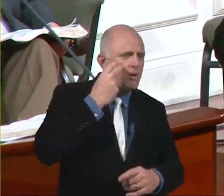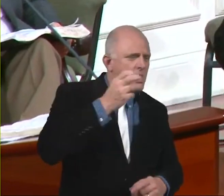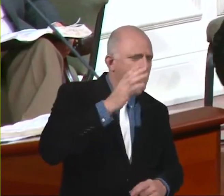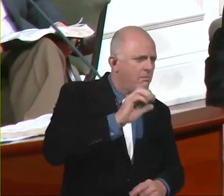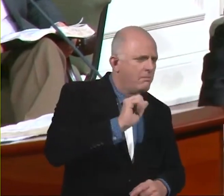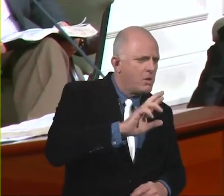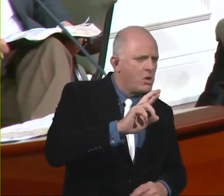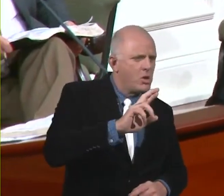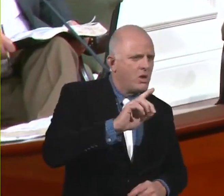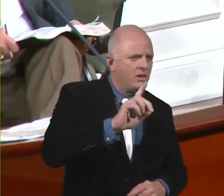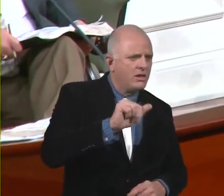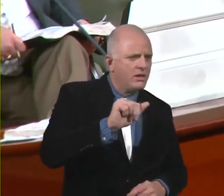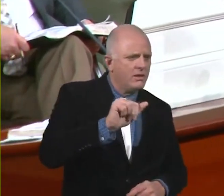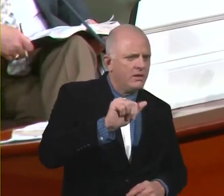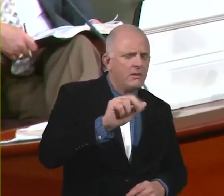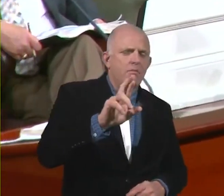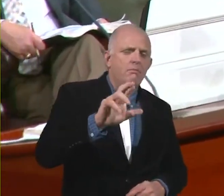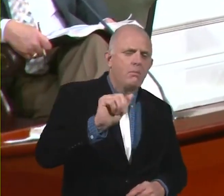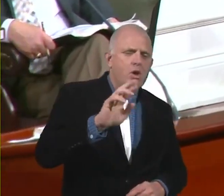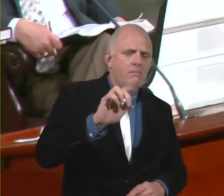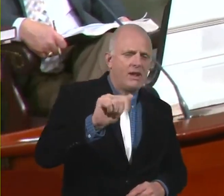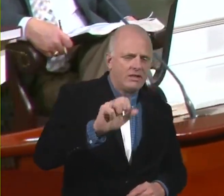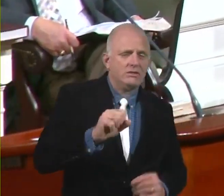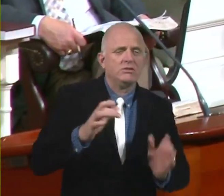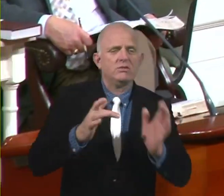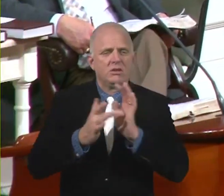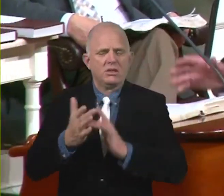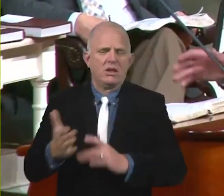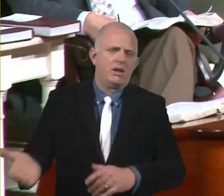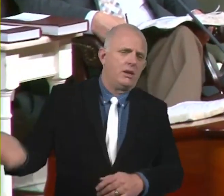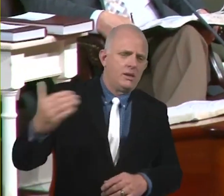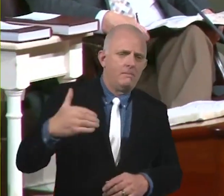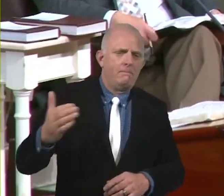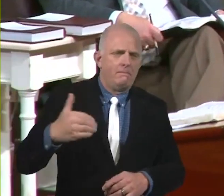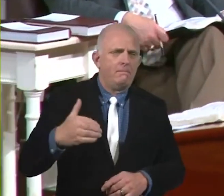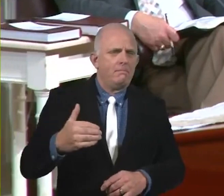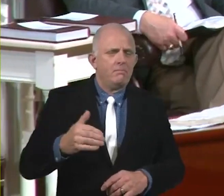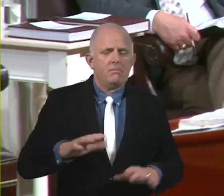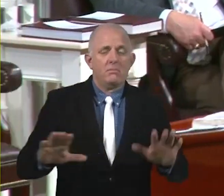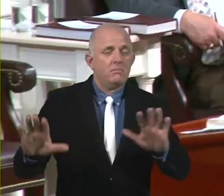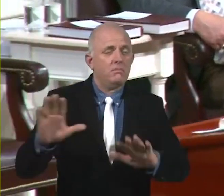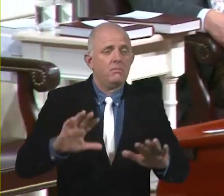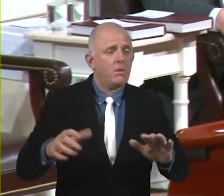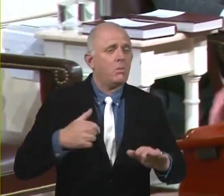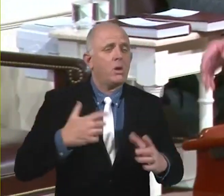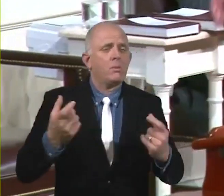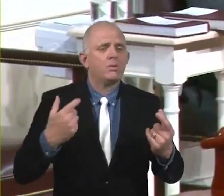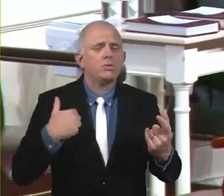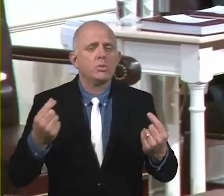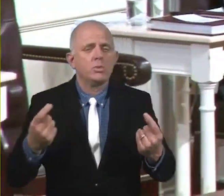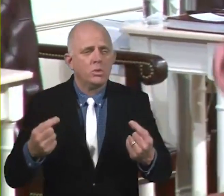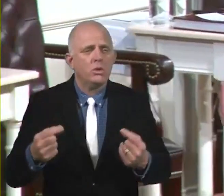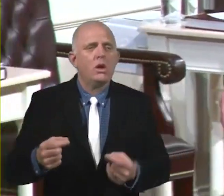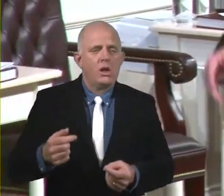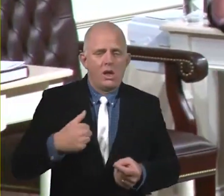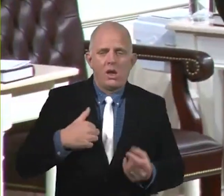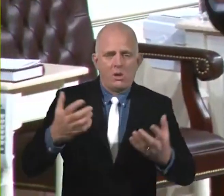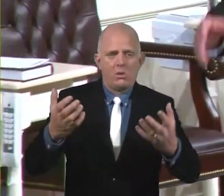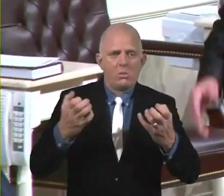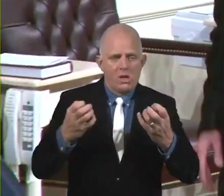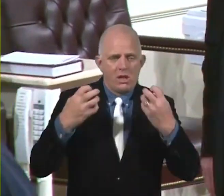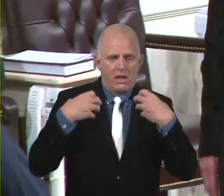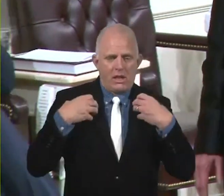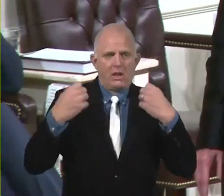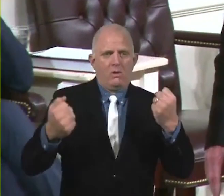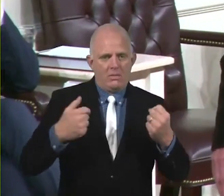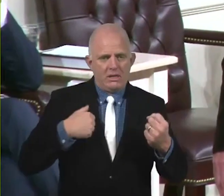Jesus invites him out to the middle of the road and he gets out there and he said, what do you want me to do? He said, I want you to heal me.